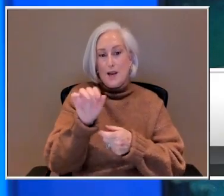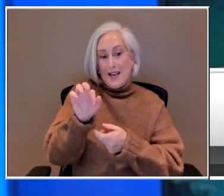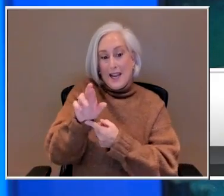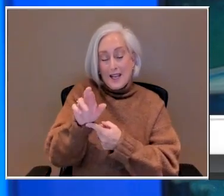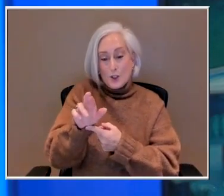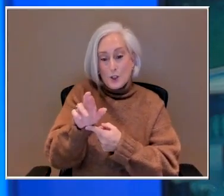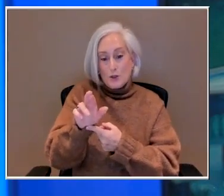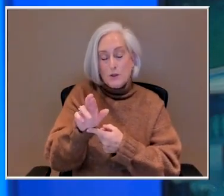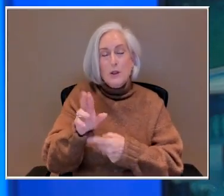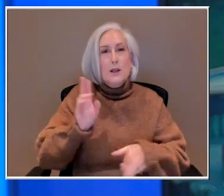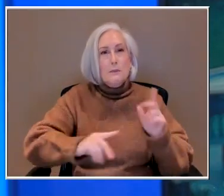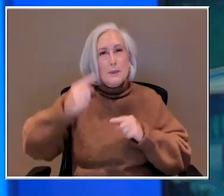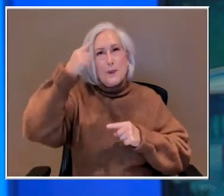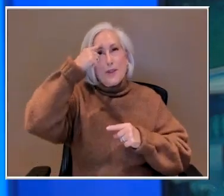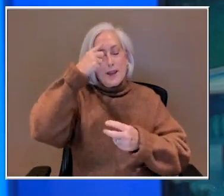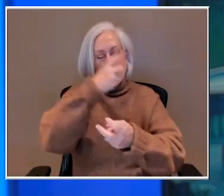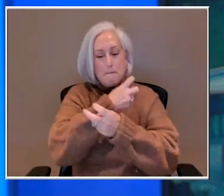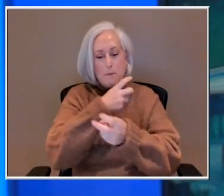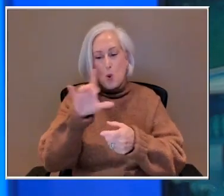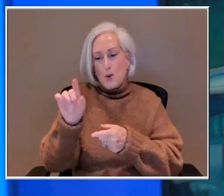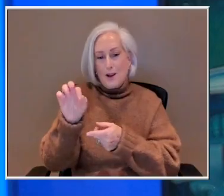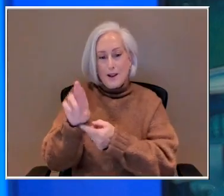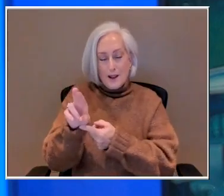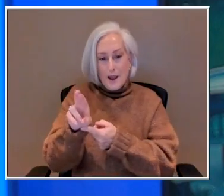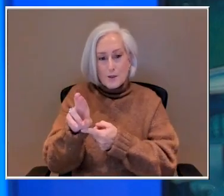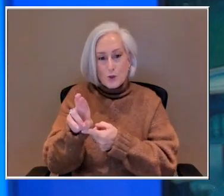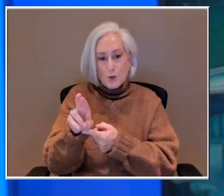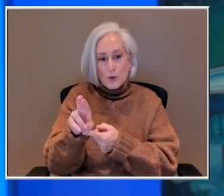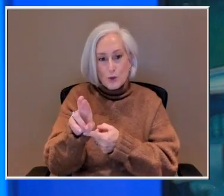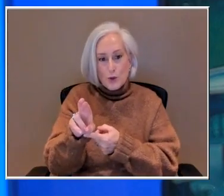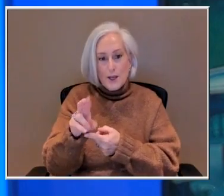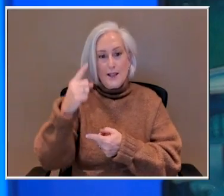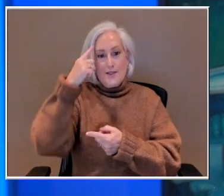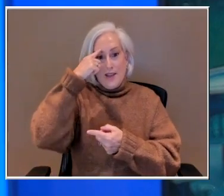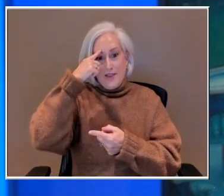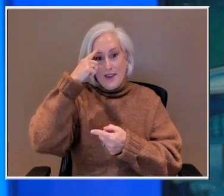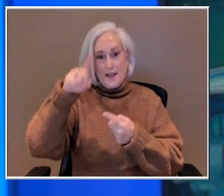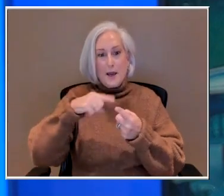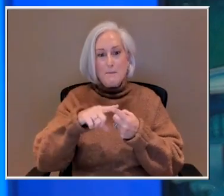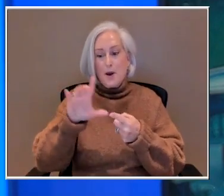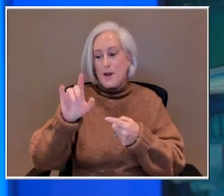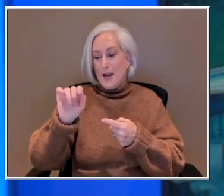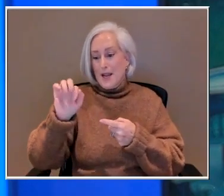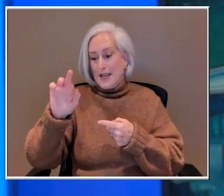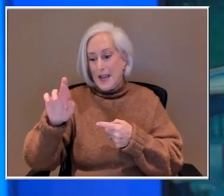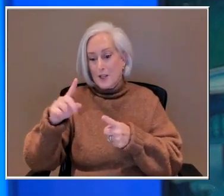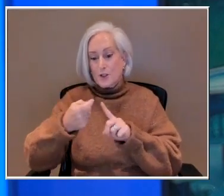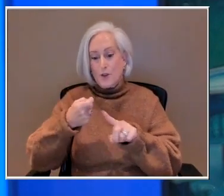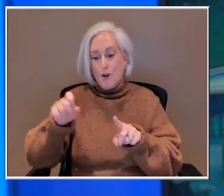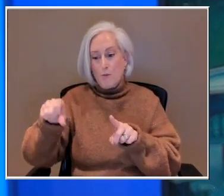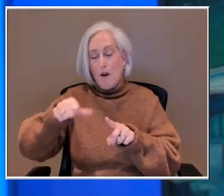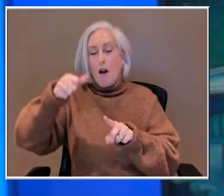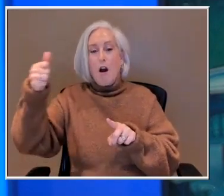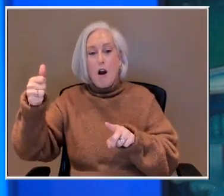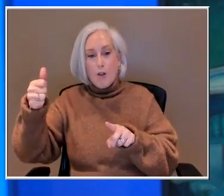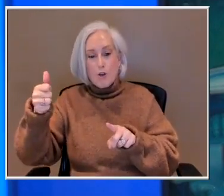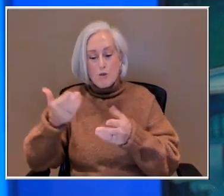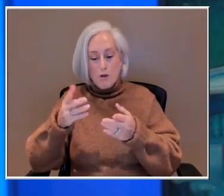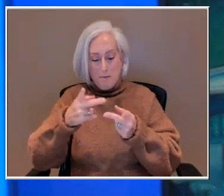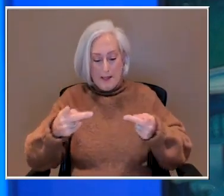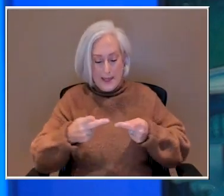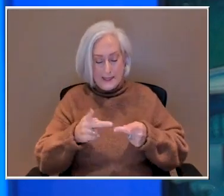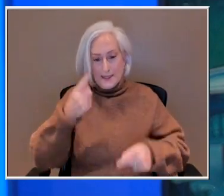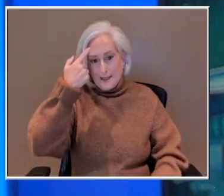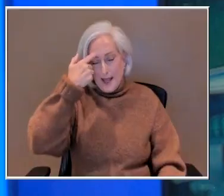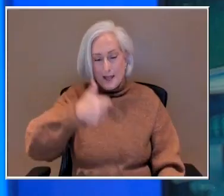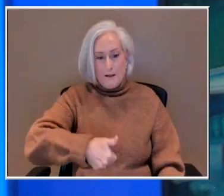about bone cancer, most of the time they're thinking about cancers from other organs, for example, the lungs, the kidneys, that spread to